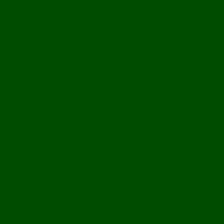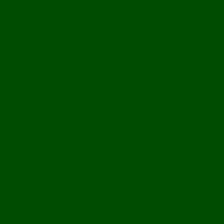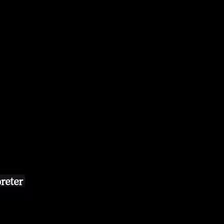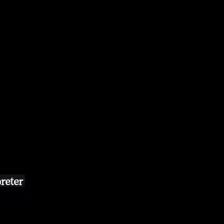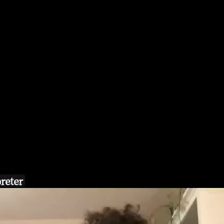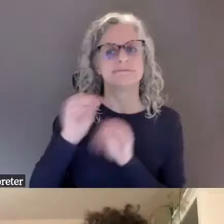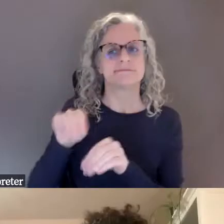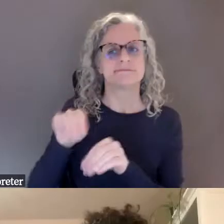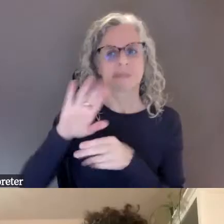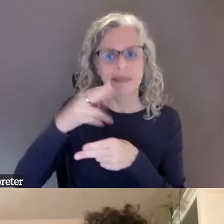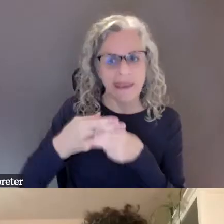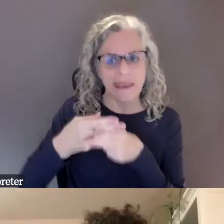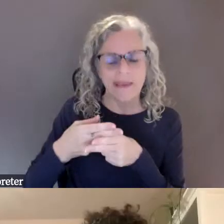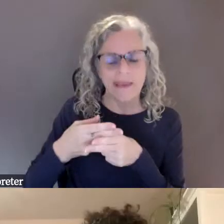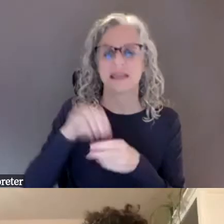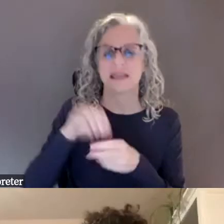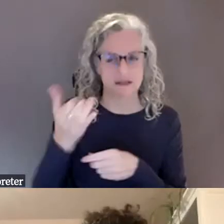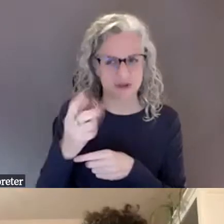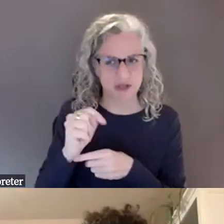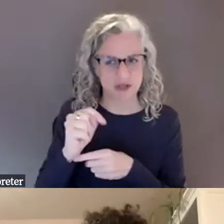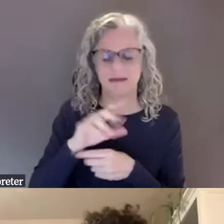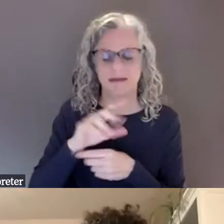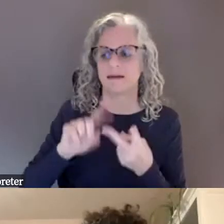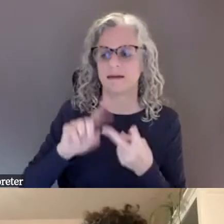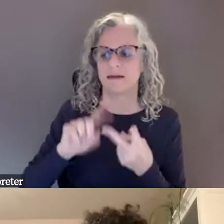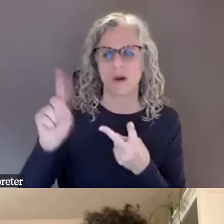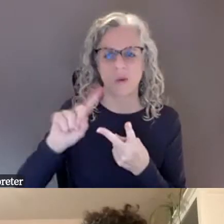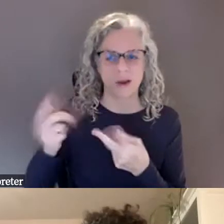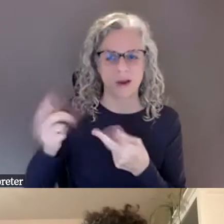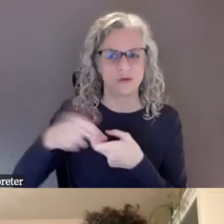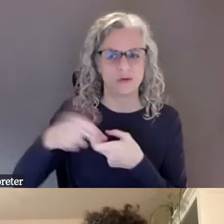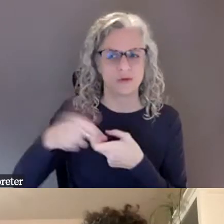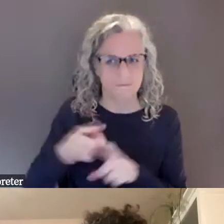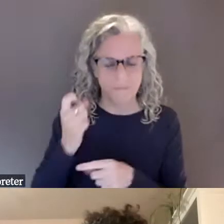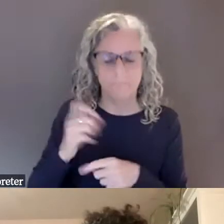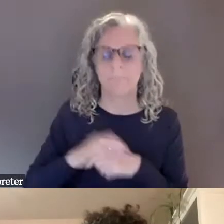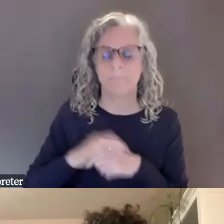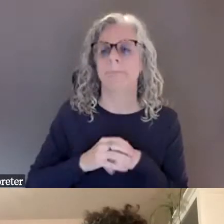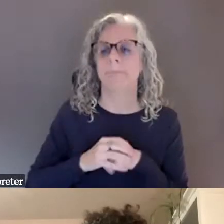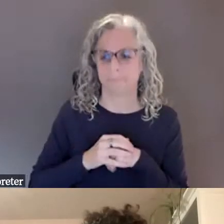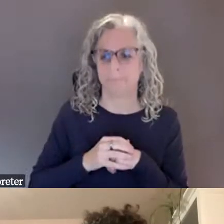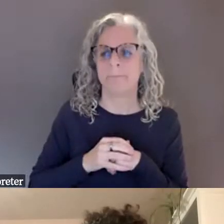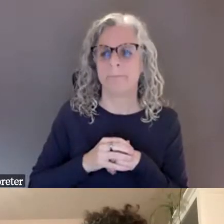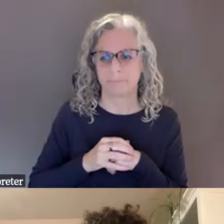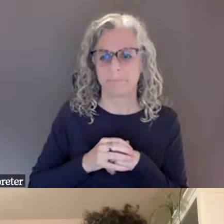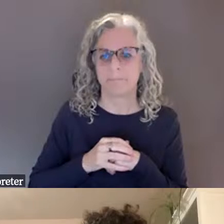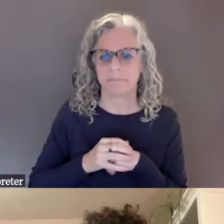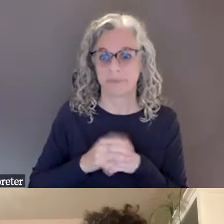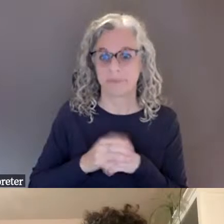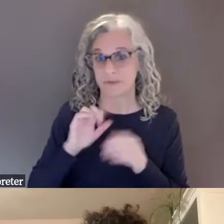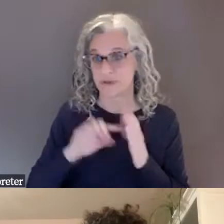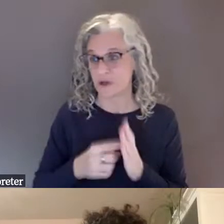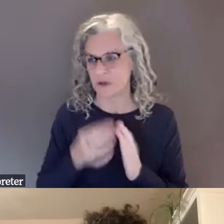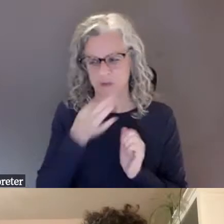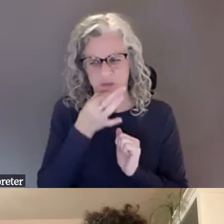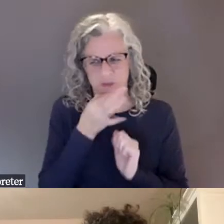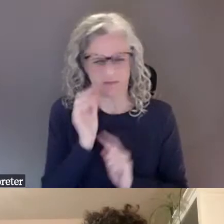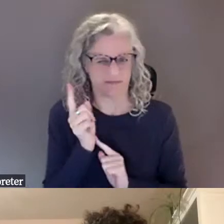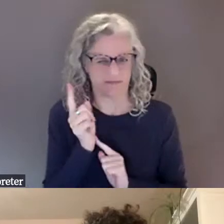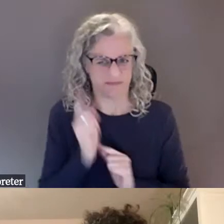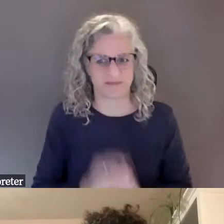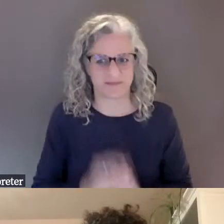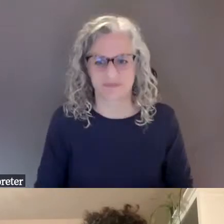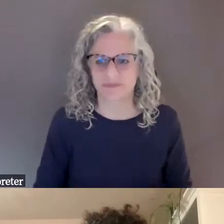and just share with us your name and where you're calling in from. And we'll be starting very, very soon.